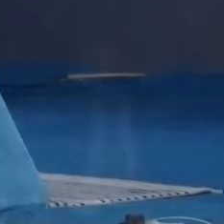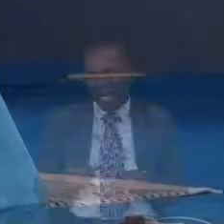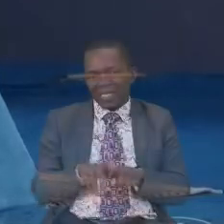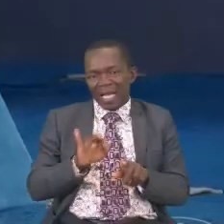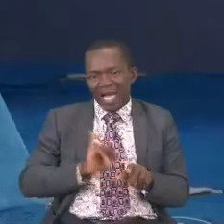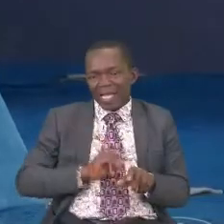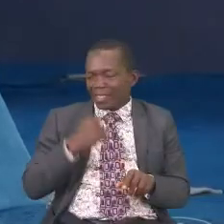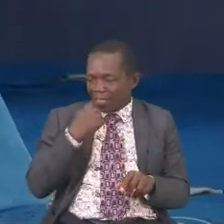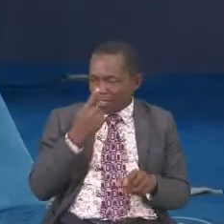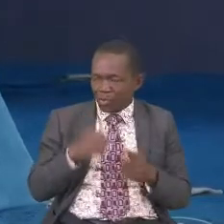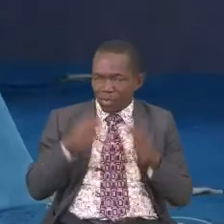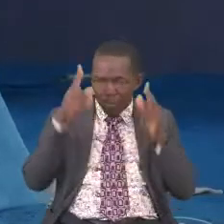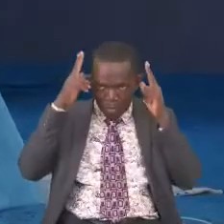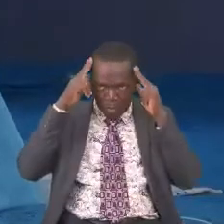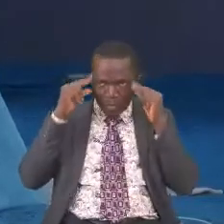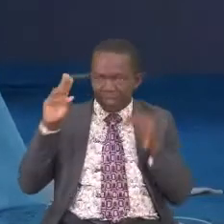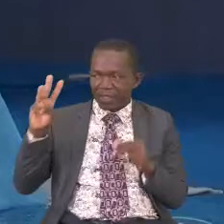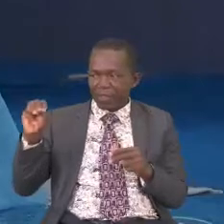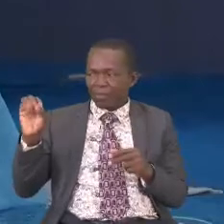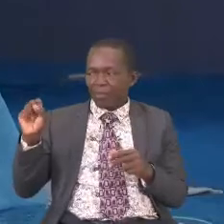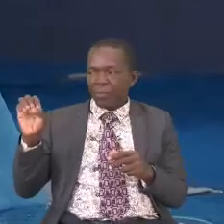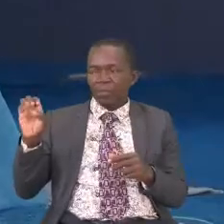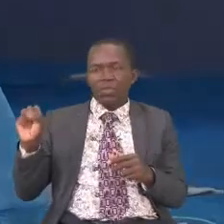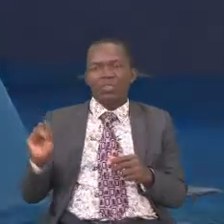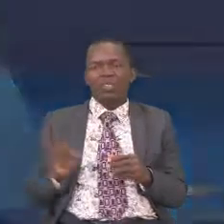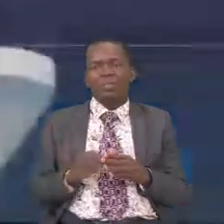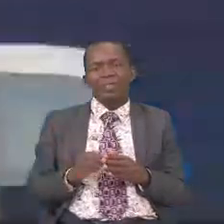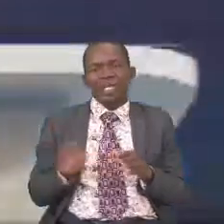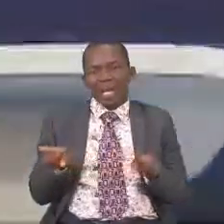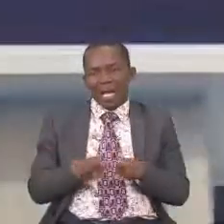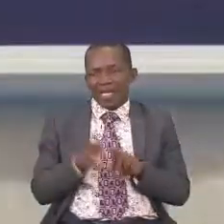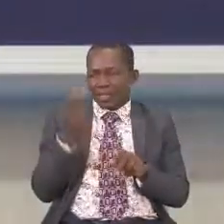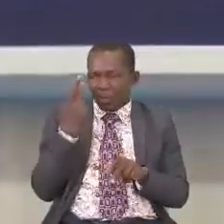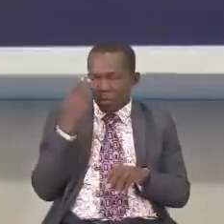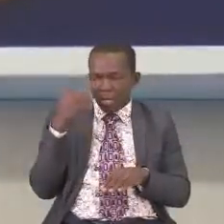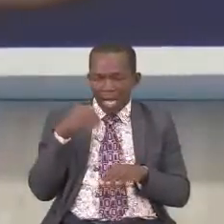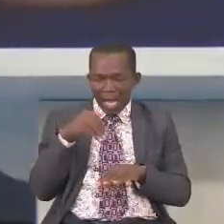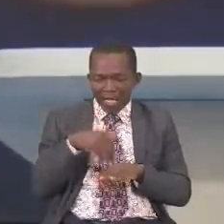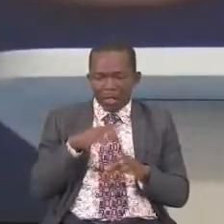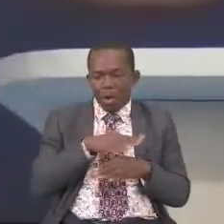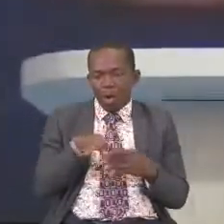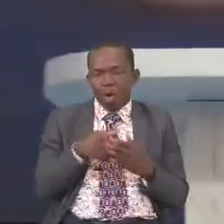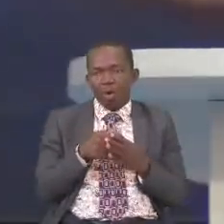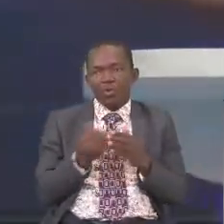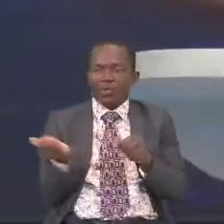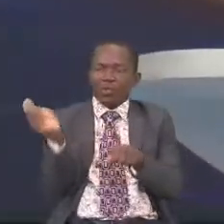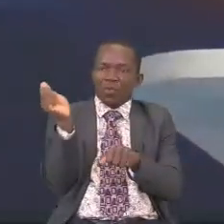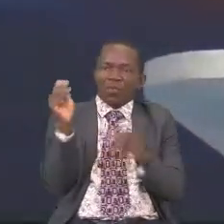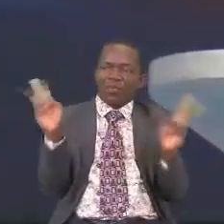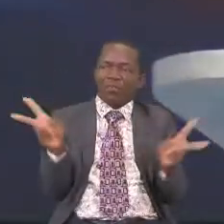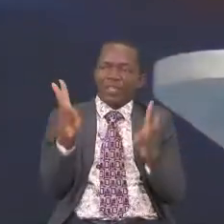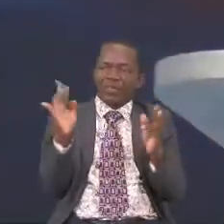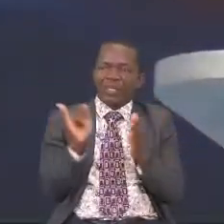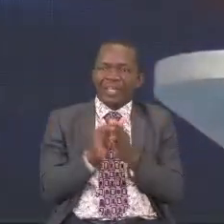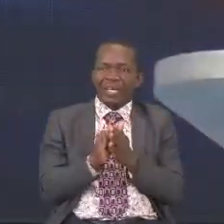unto Moses. Now, as you look at, all the conquests they had in the land of